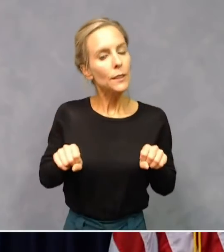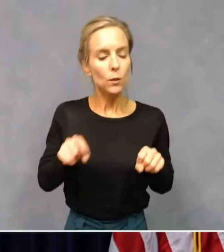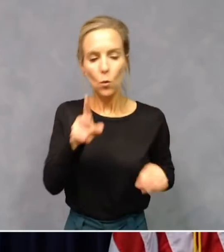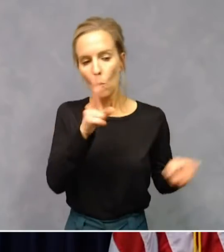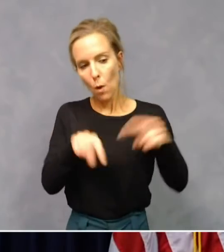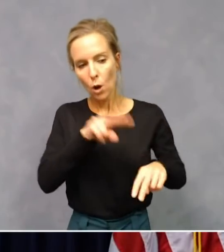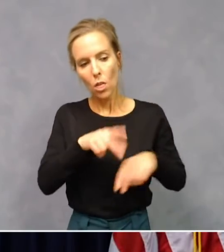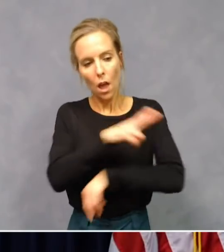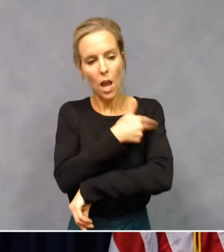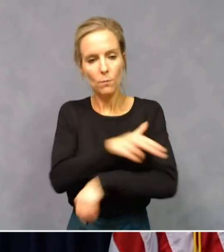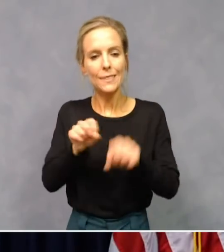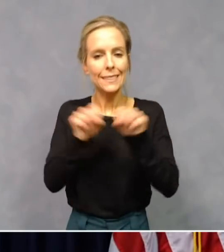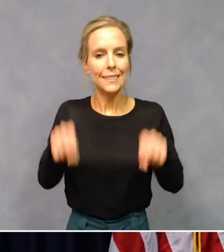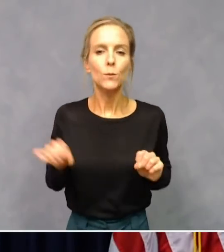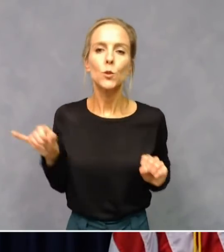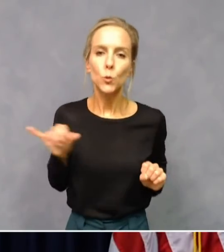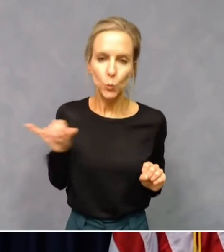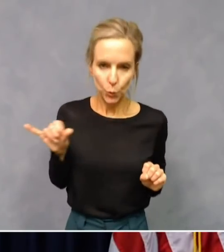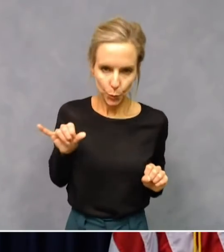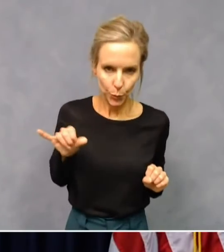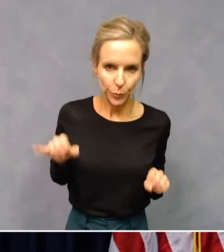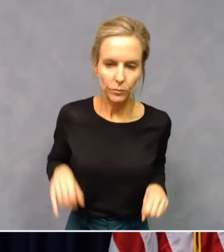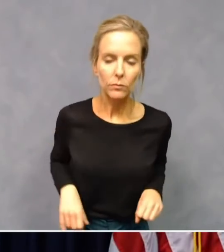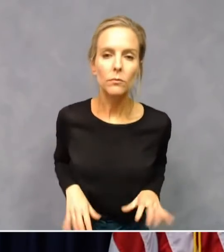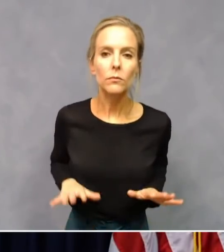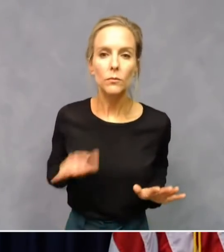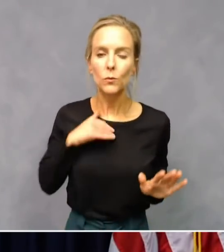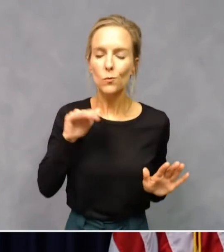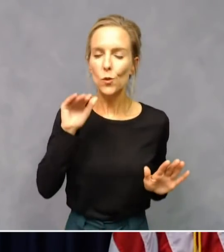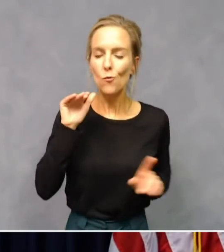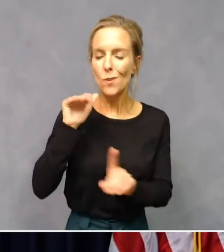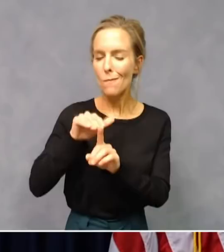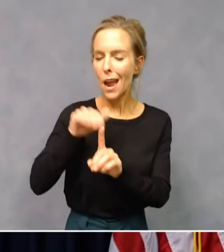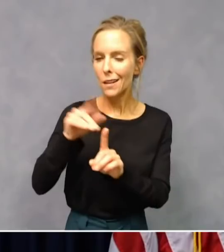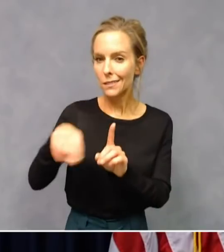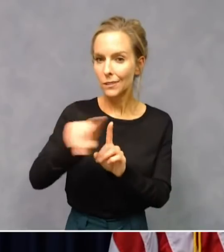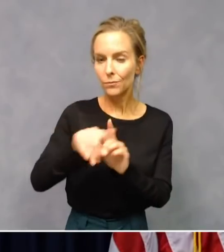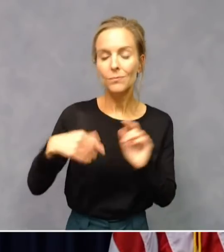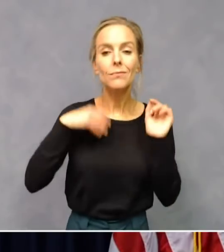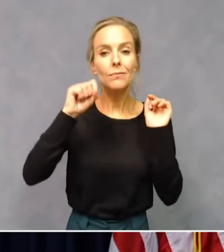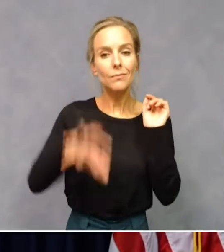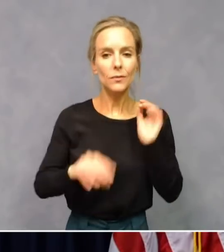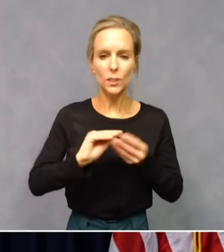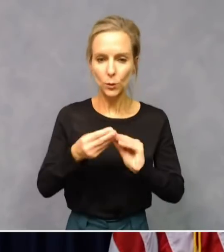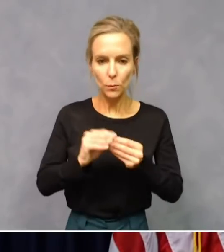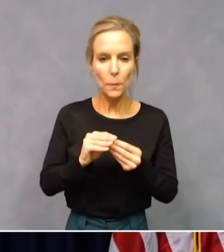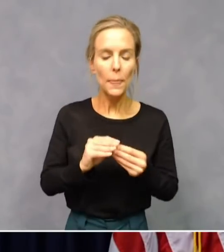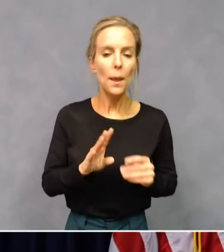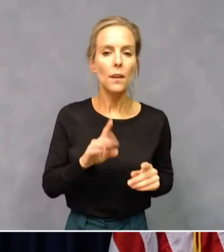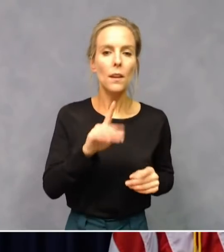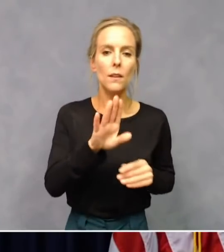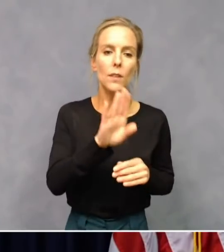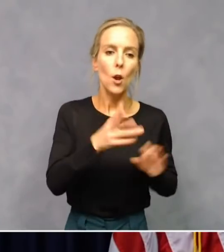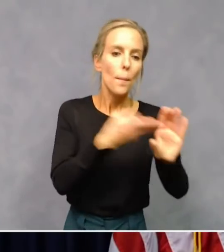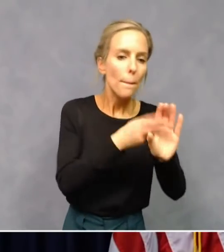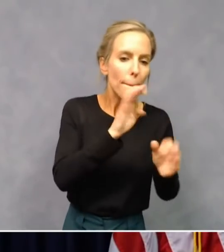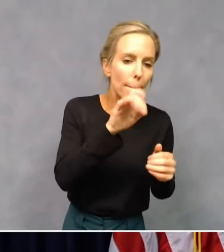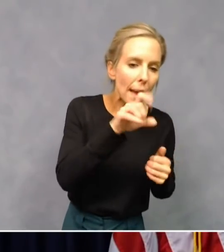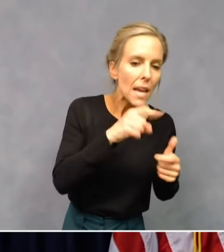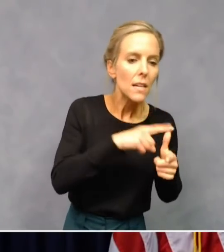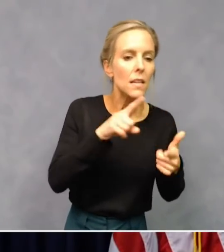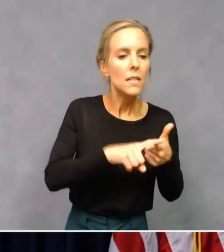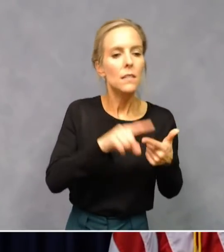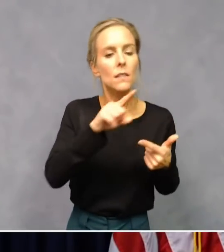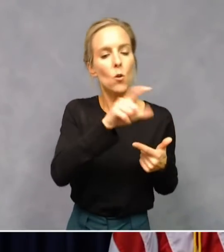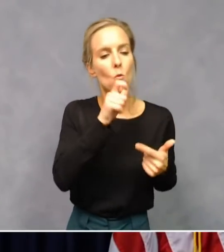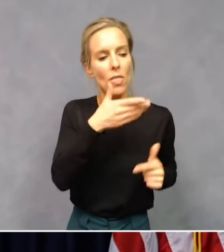closely. But let me remind you that we can give you the numbers on total number of beds, their occupancy, the percentage with COVID patients. But